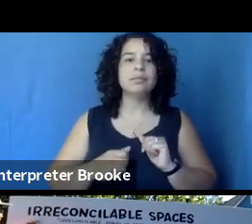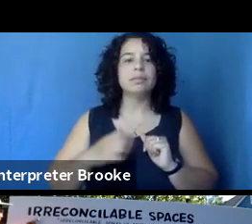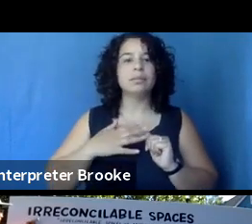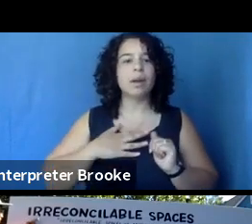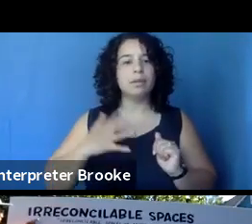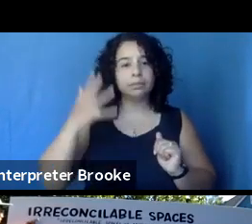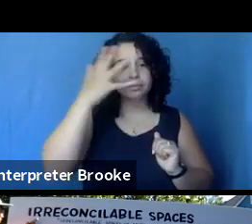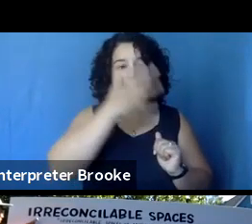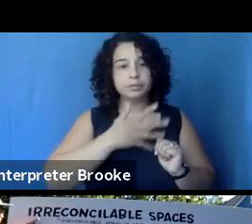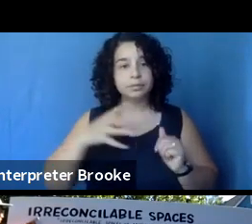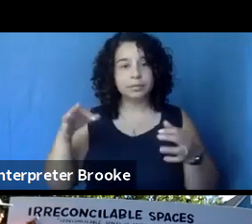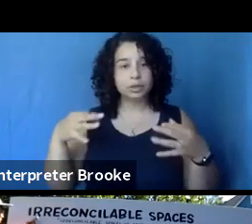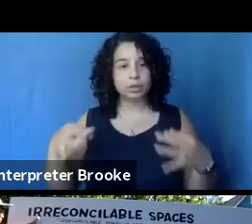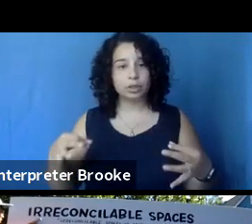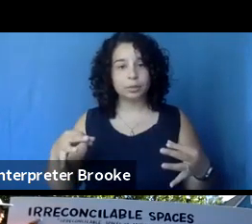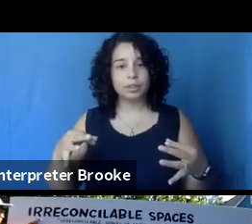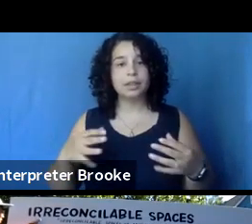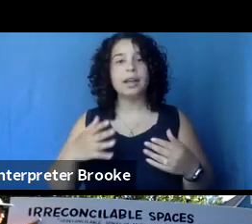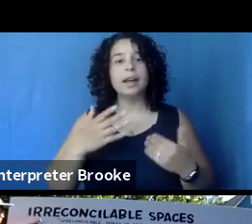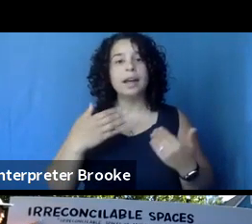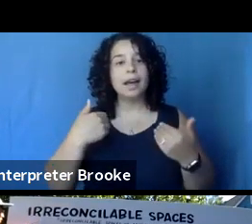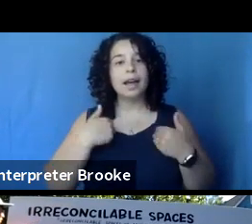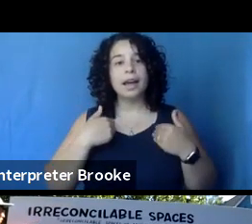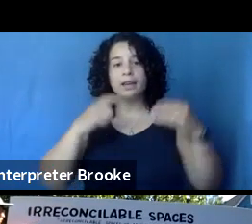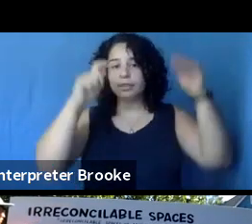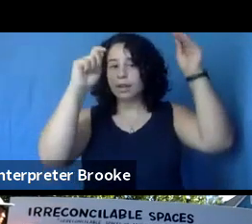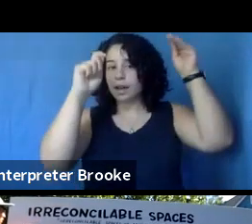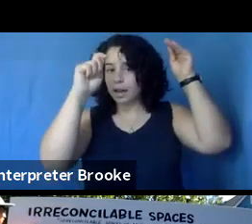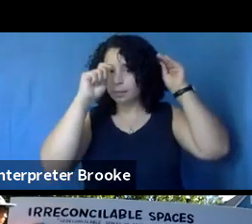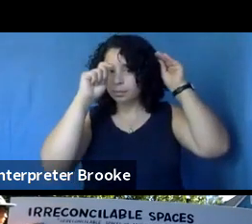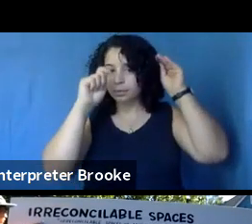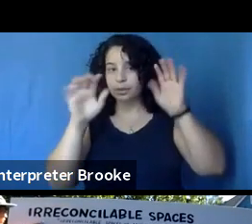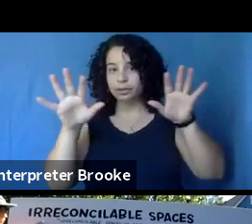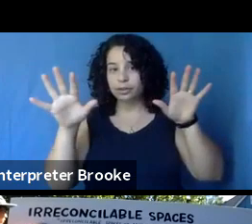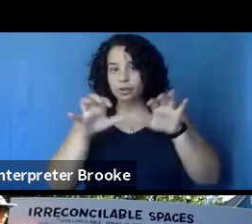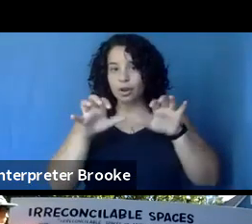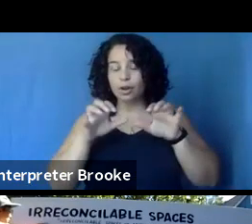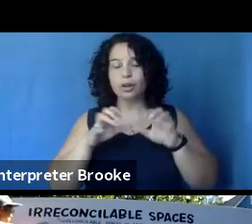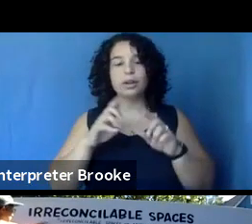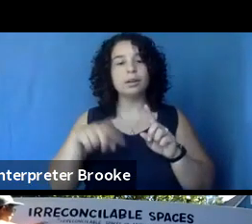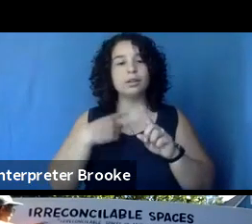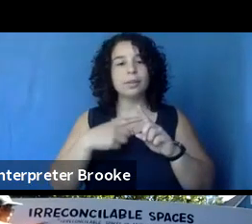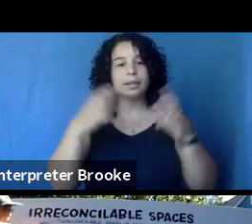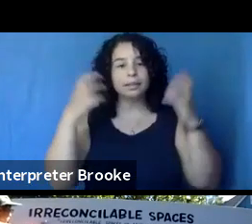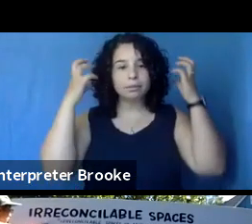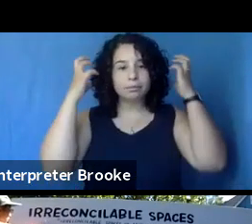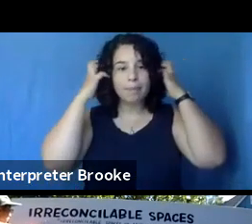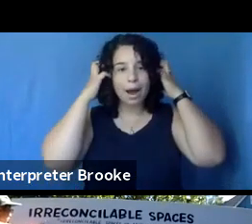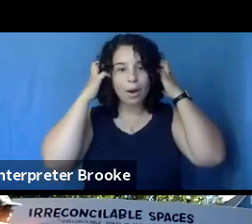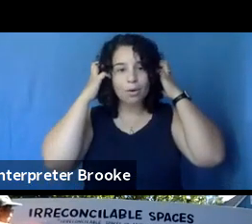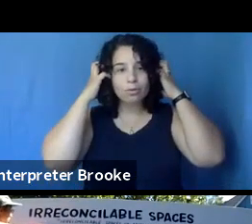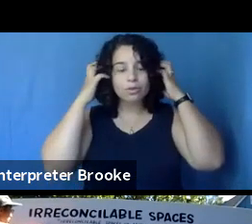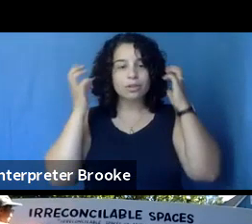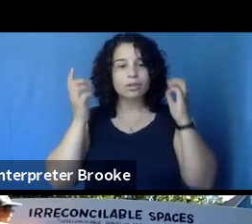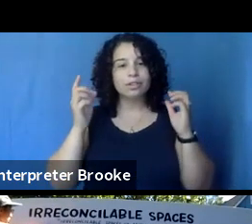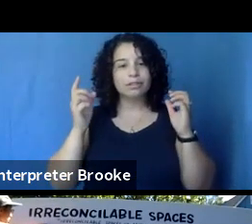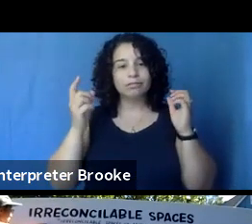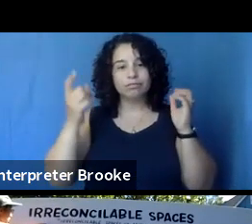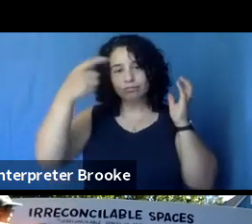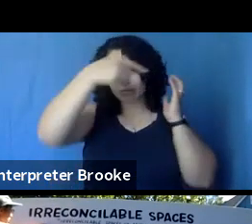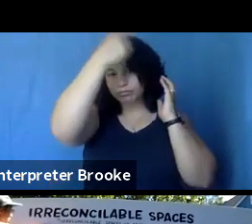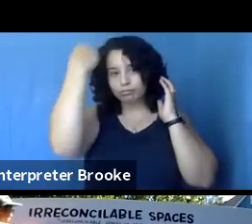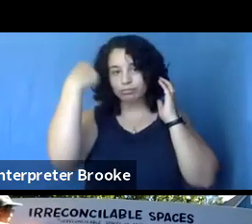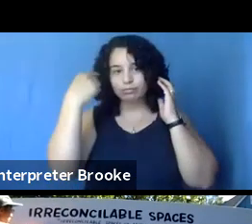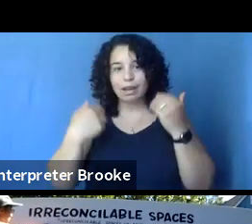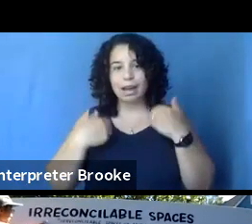I'm wearing a dark leather flat cap. I have these big headphones on. I have like olive skin,